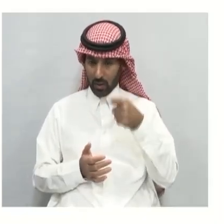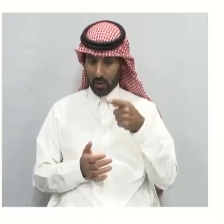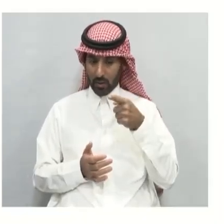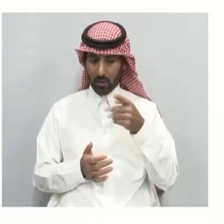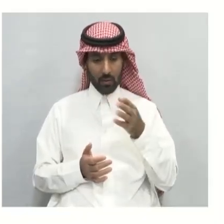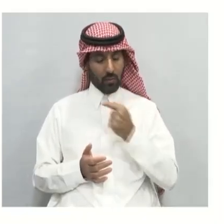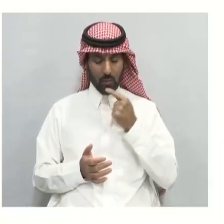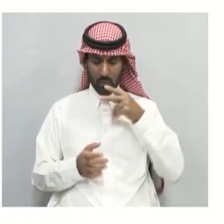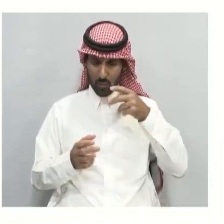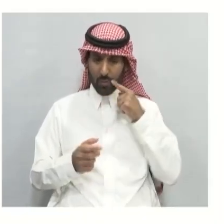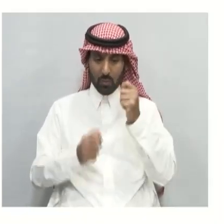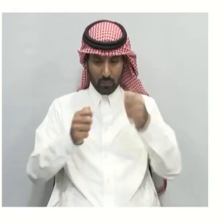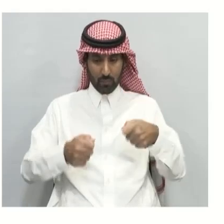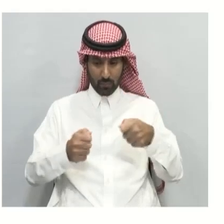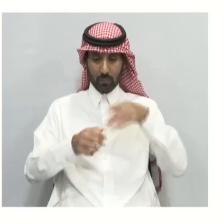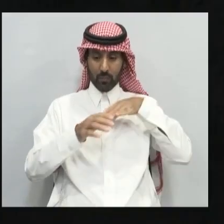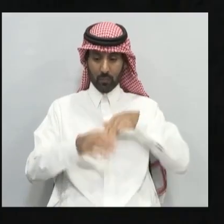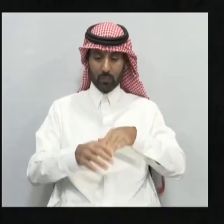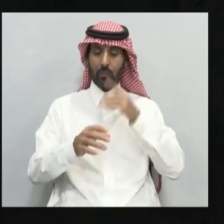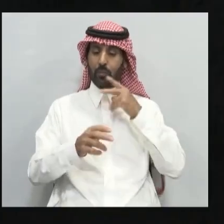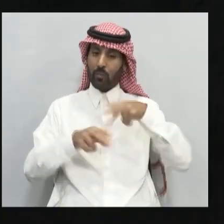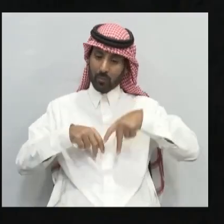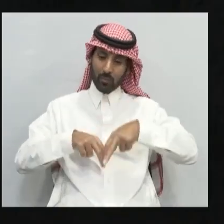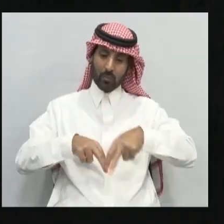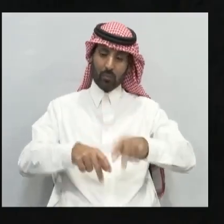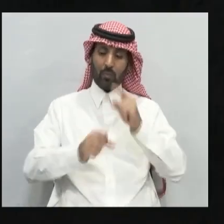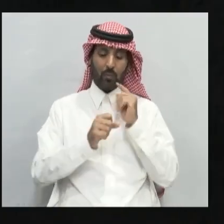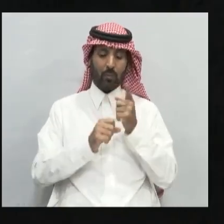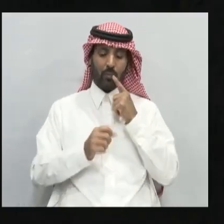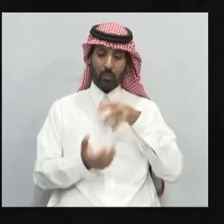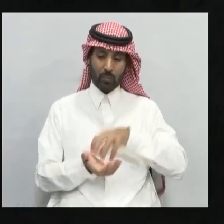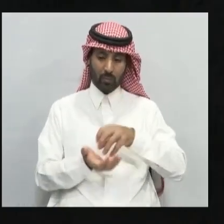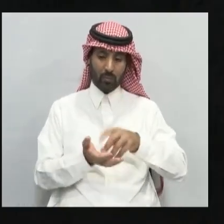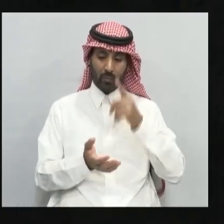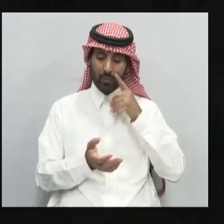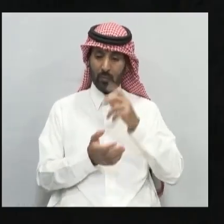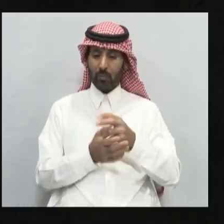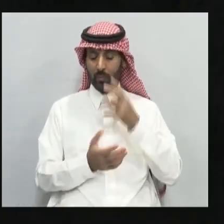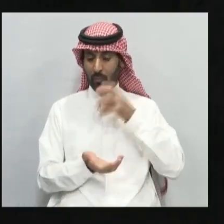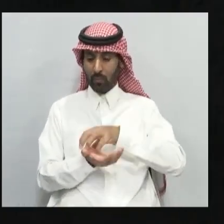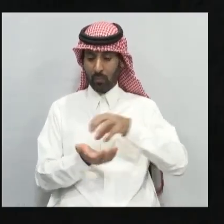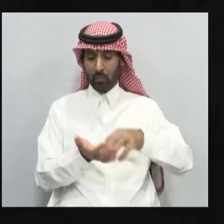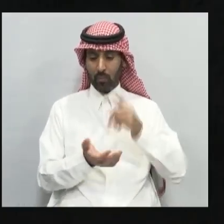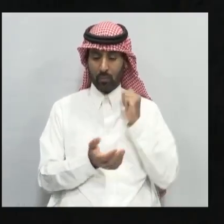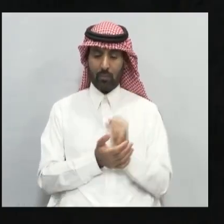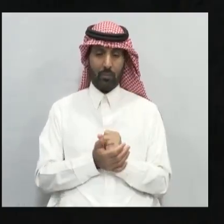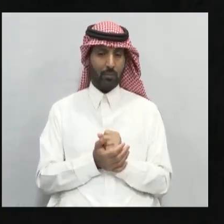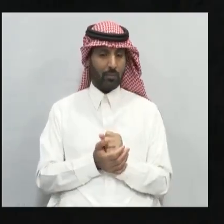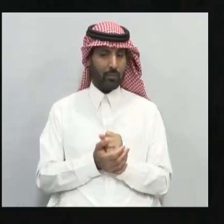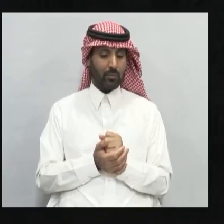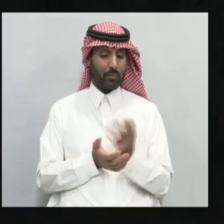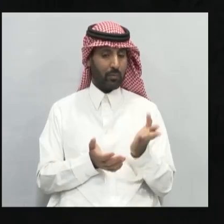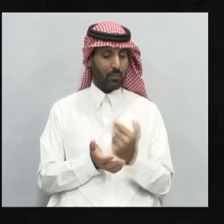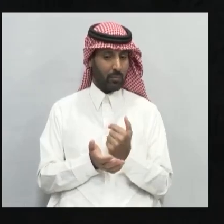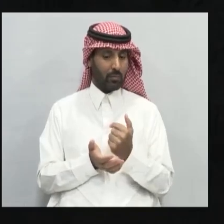that we will still be dependent on animals for transporting or moving from one place to the other.